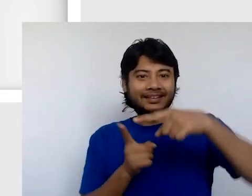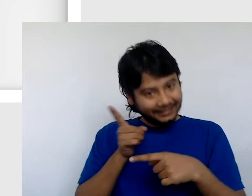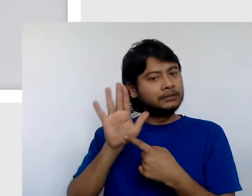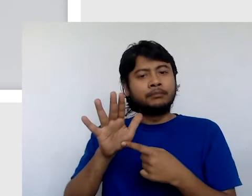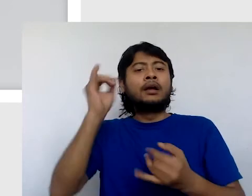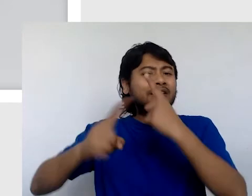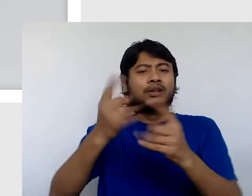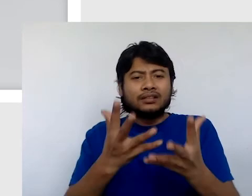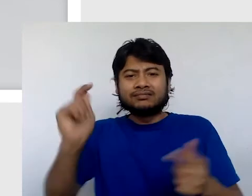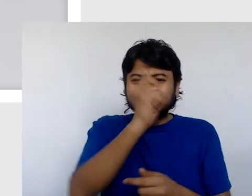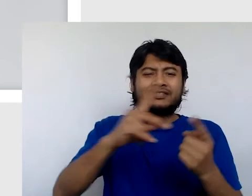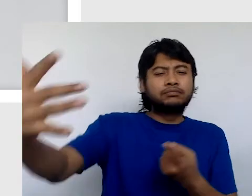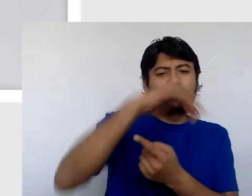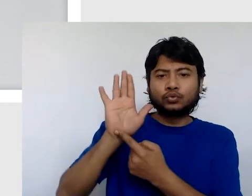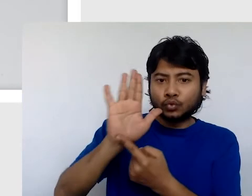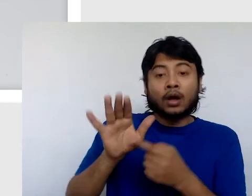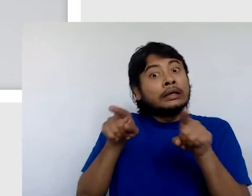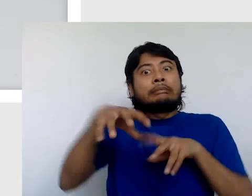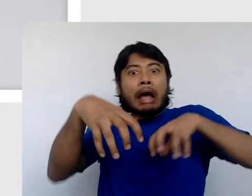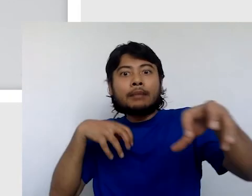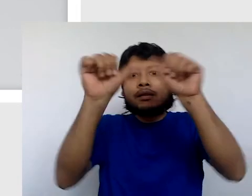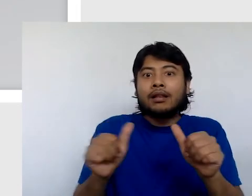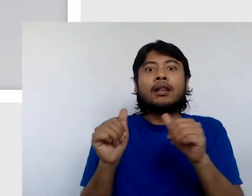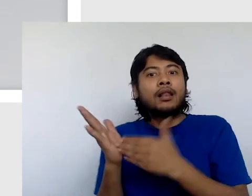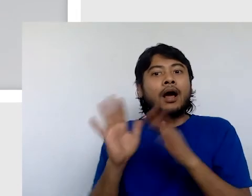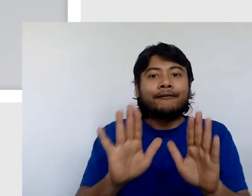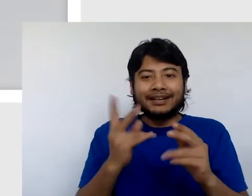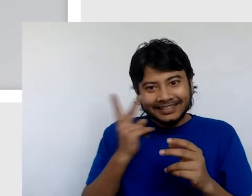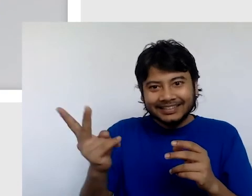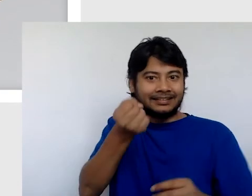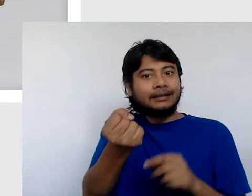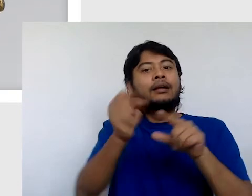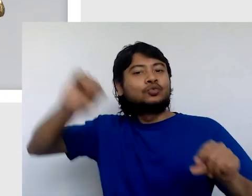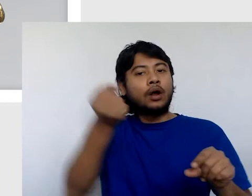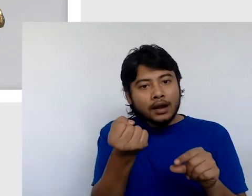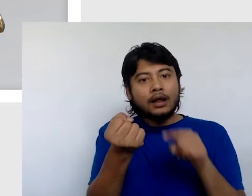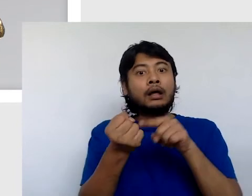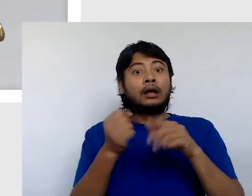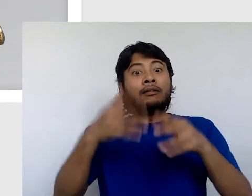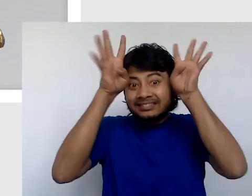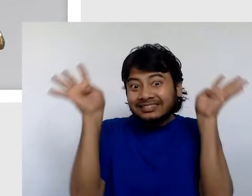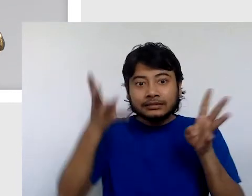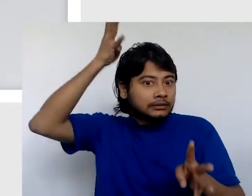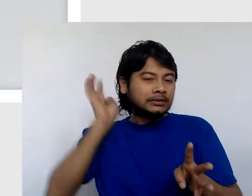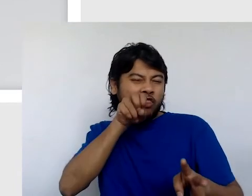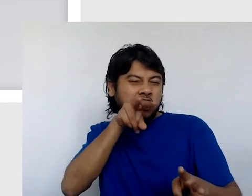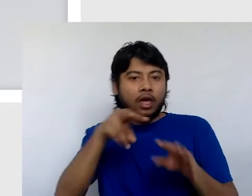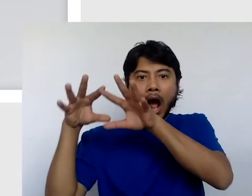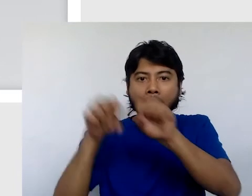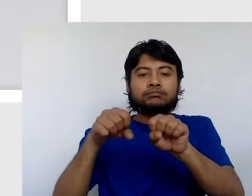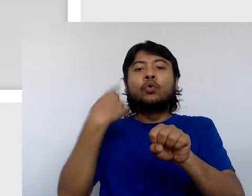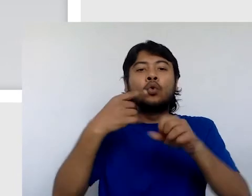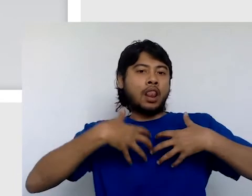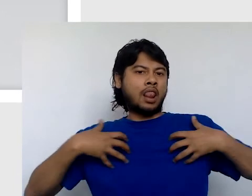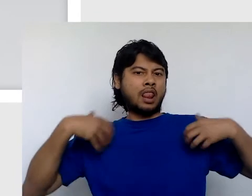imagery. The hilt features a dragon attacking a lion, who in turn attacks a deer. We also see a parrot-like